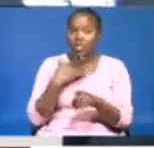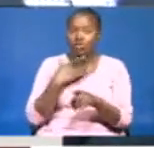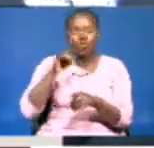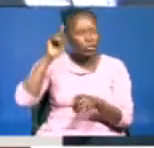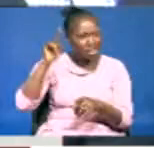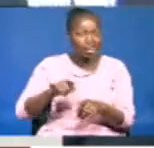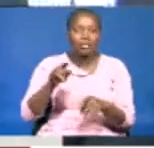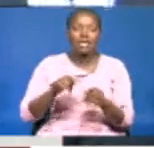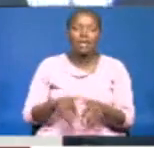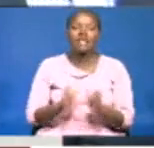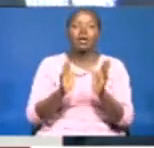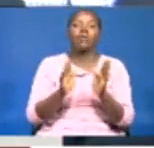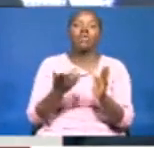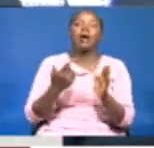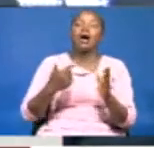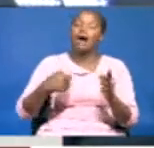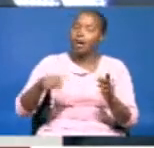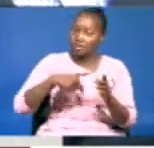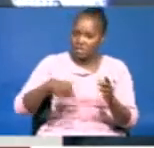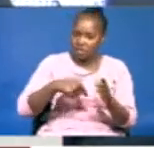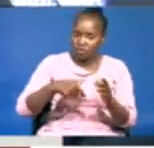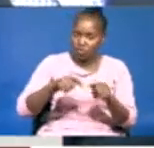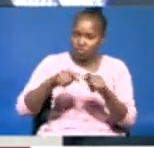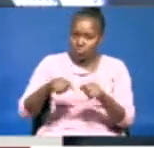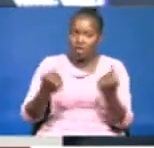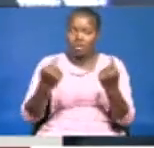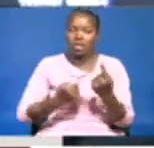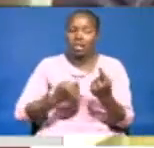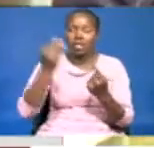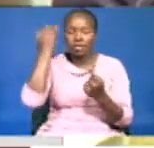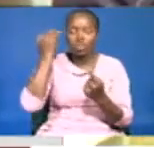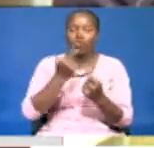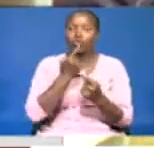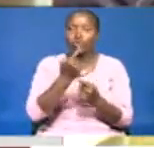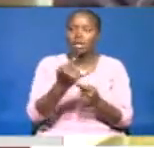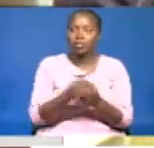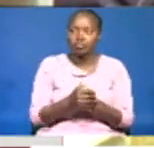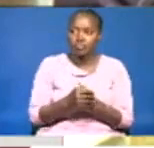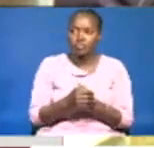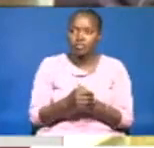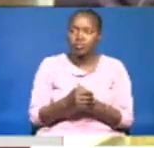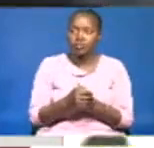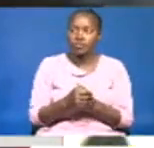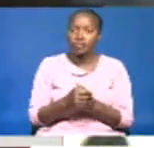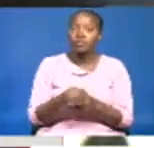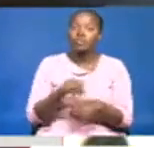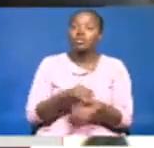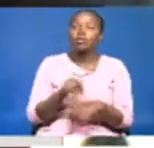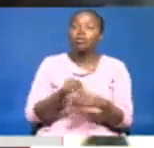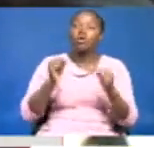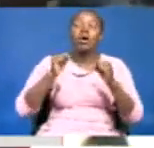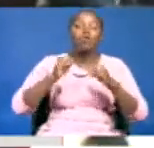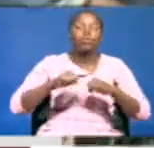allow ourselves to violate the court's direction. Mukwaya calls for a